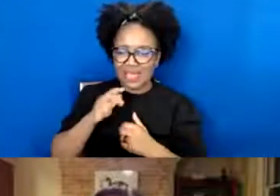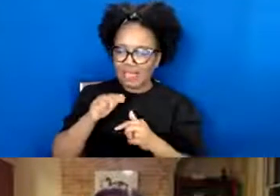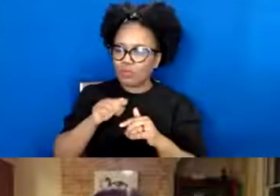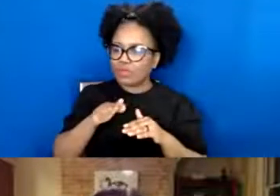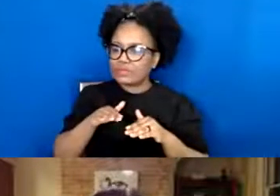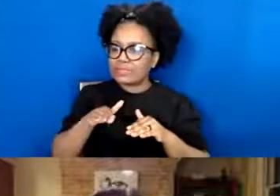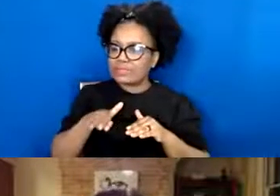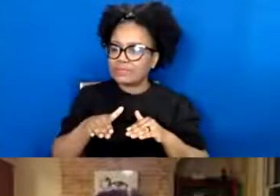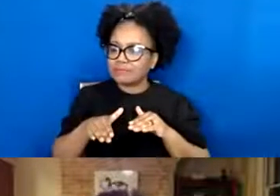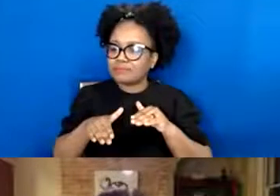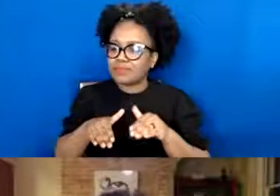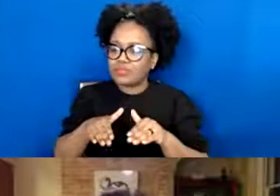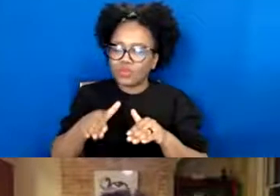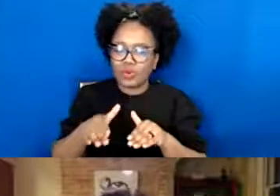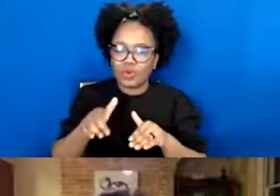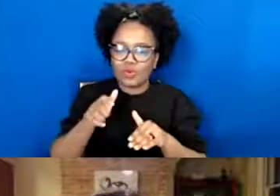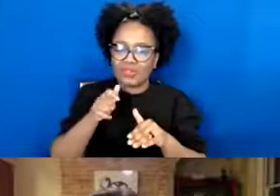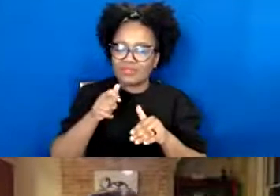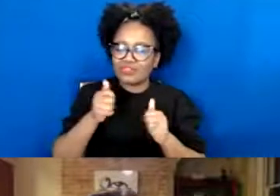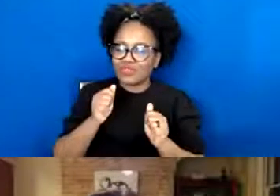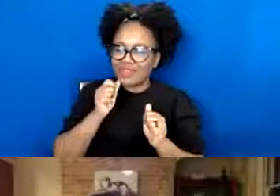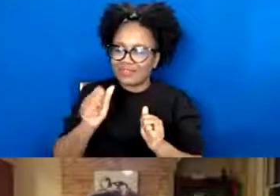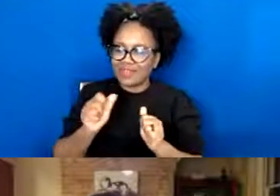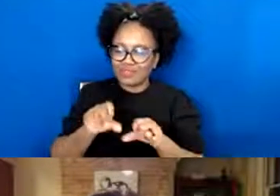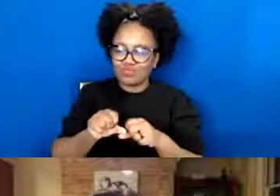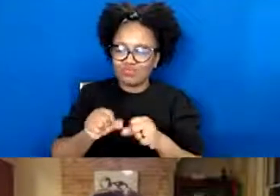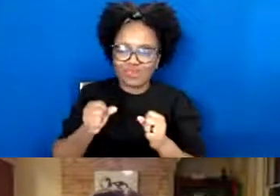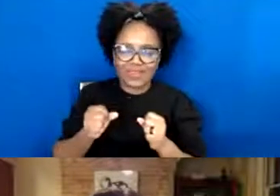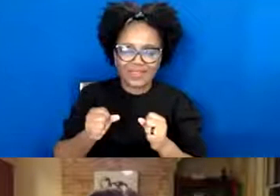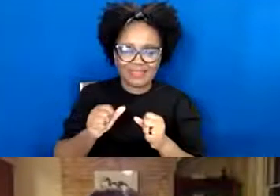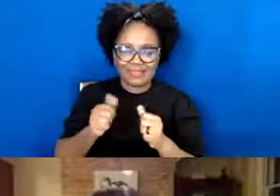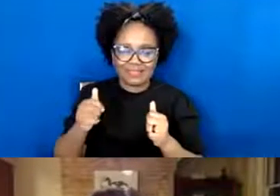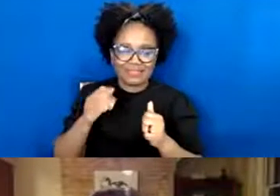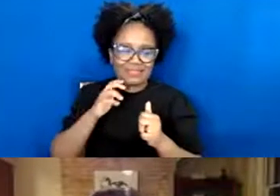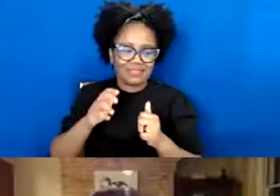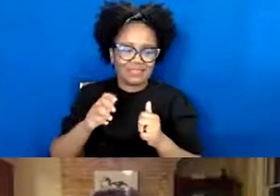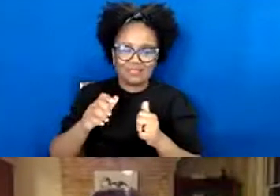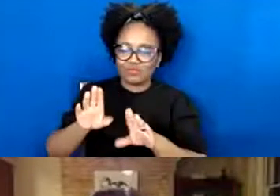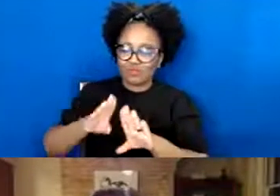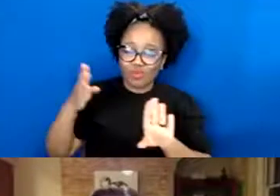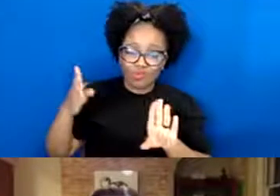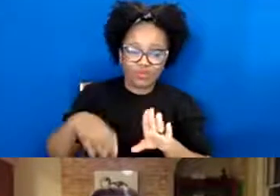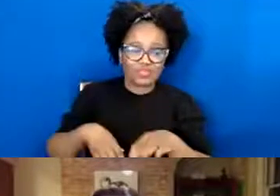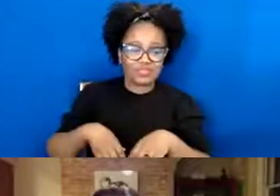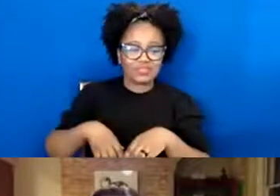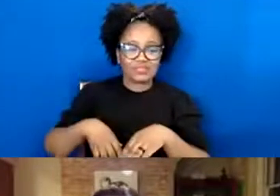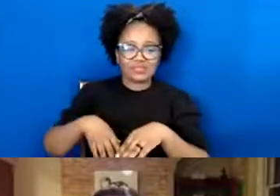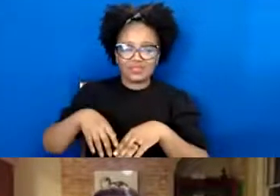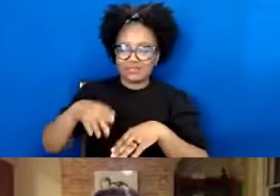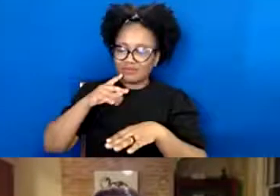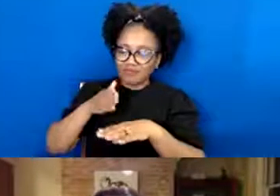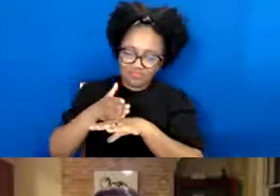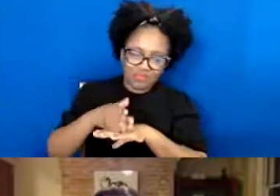stairs. Careful not to break doors off of hinges again, again. The house was always full until the